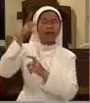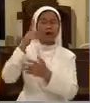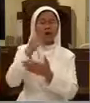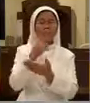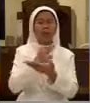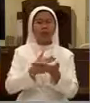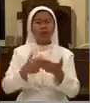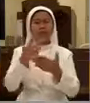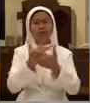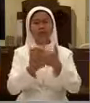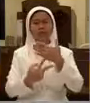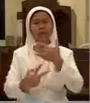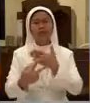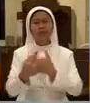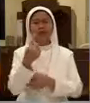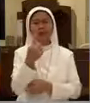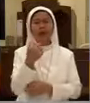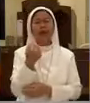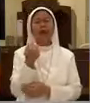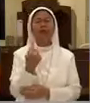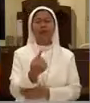Trinity.